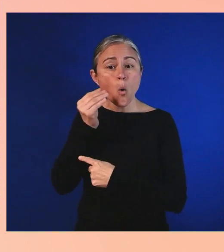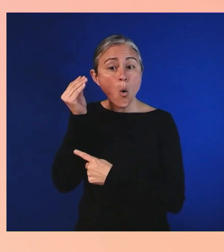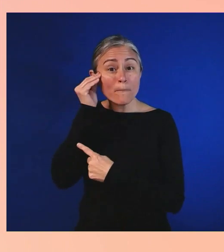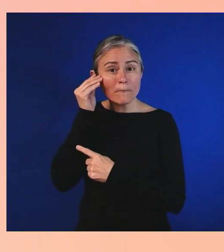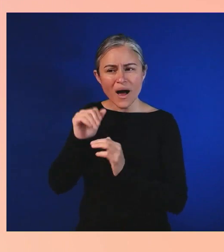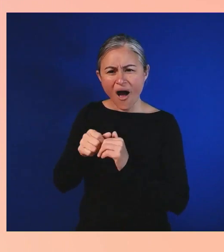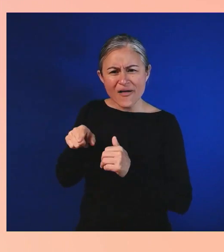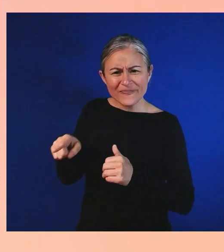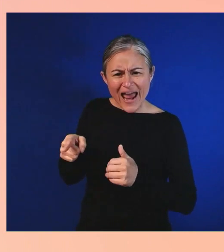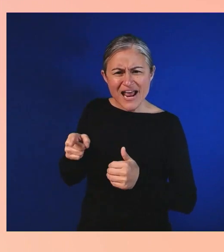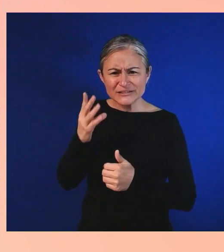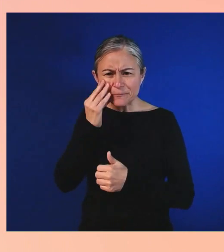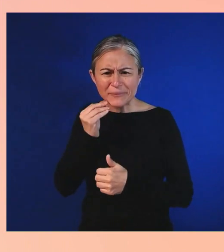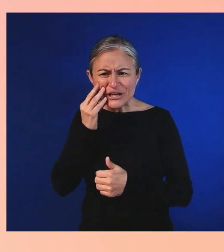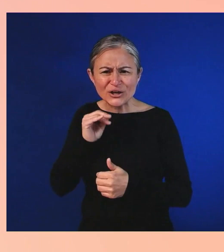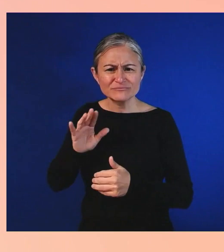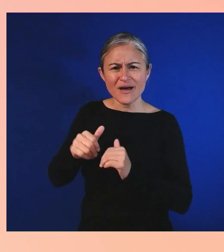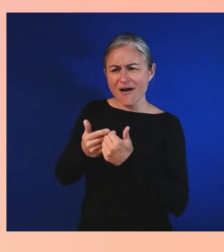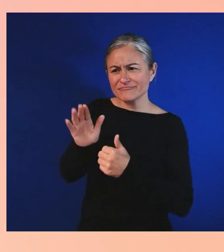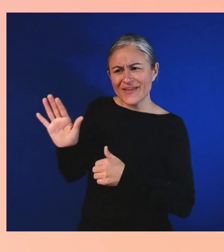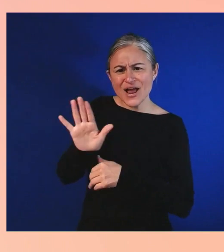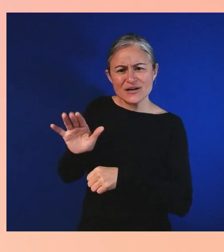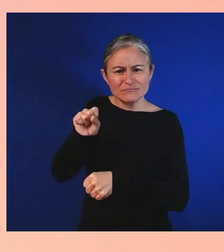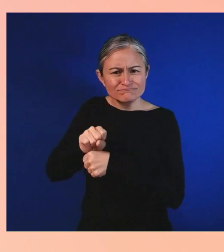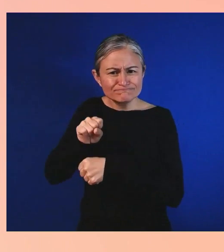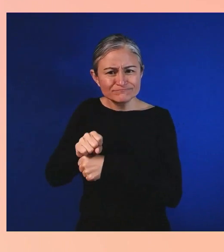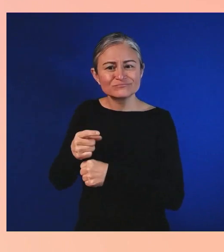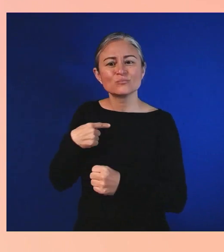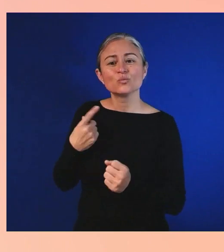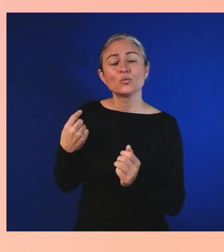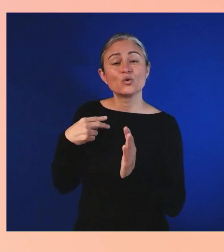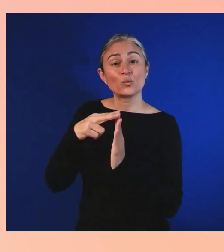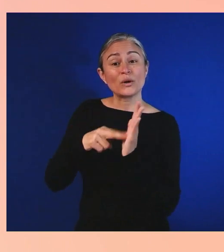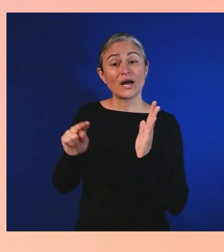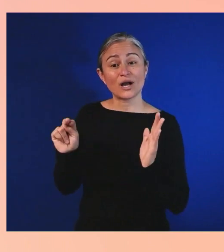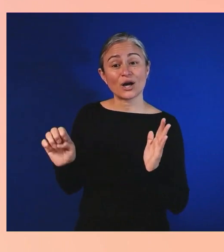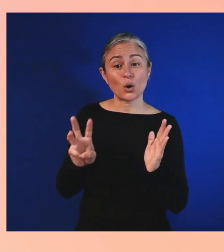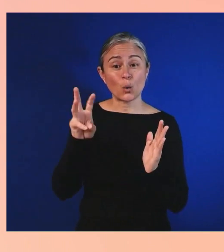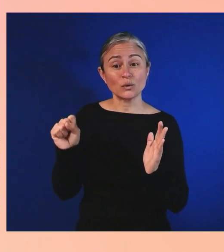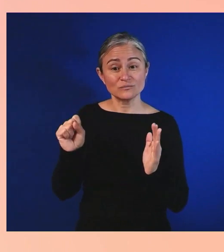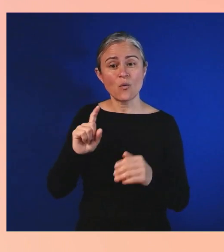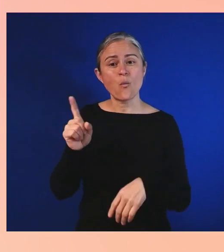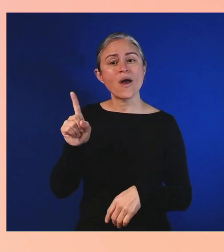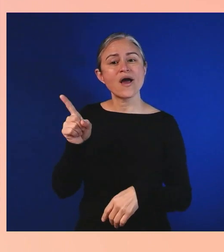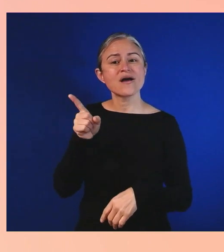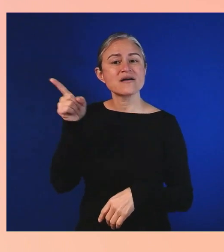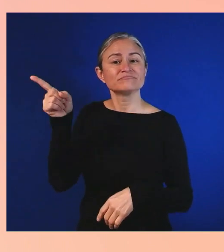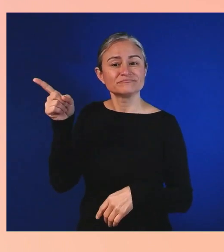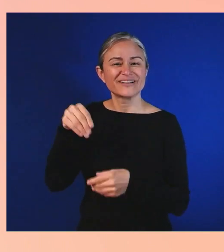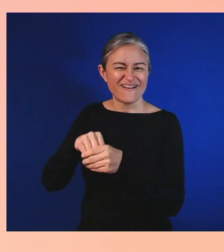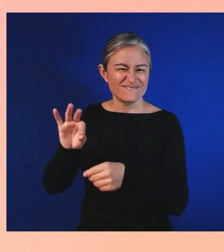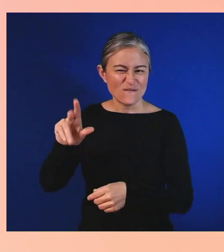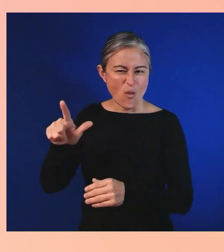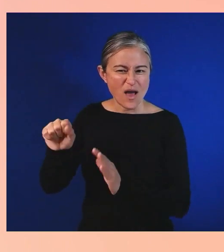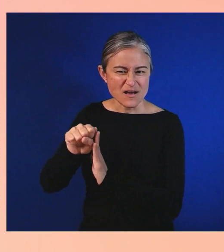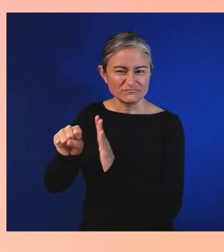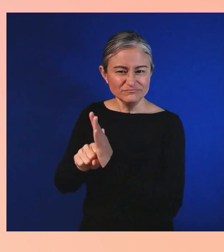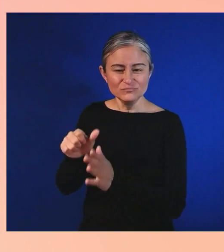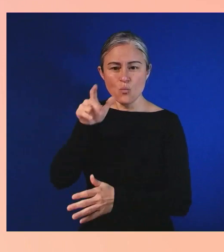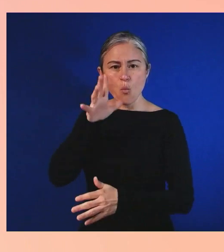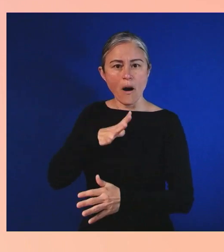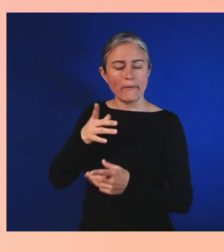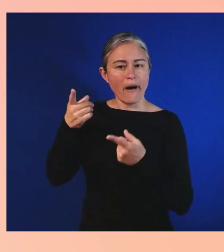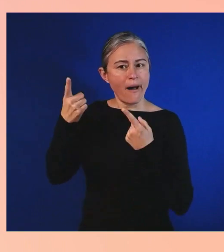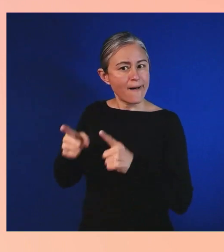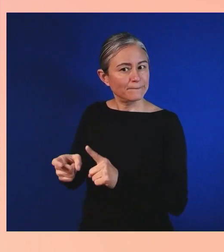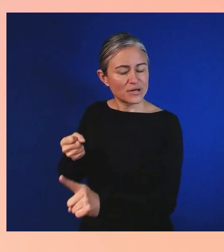about a woman in Florida who was discriminated against by her employer, a large